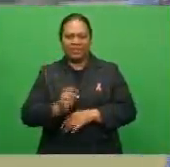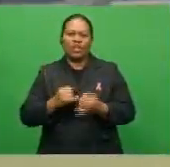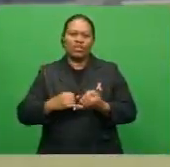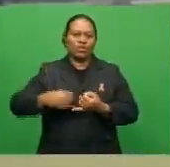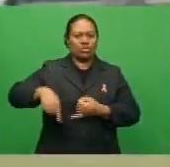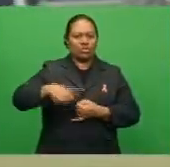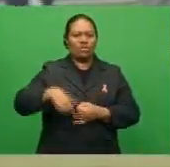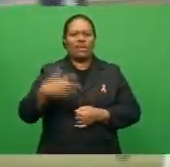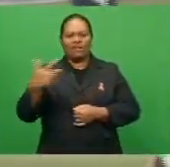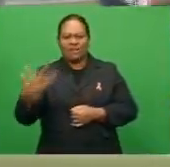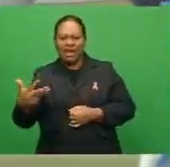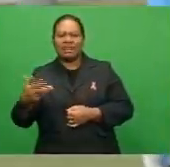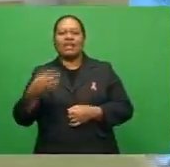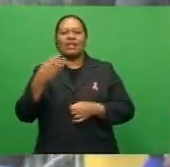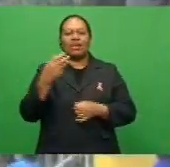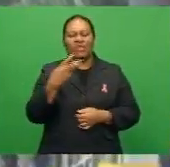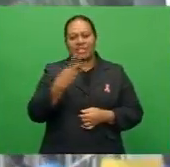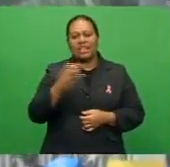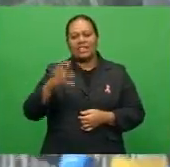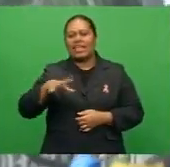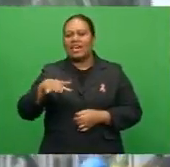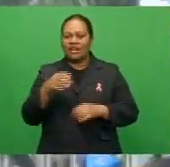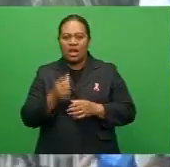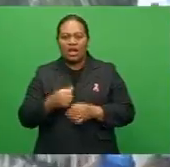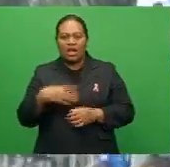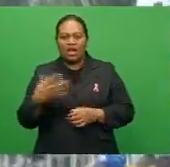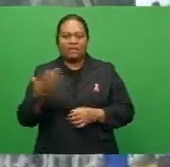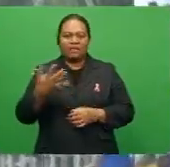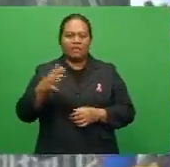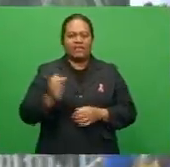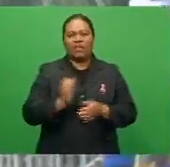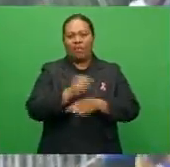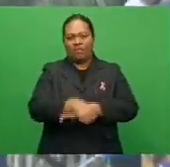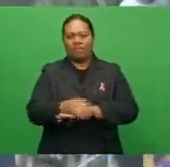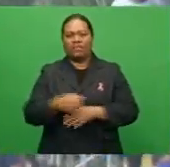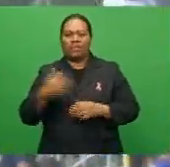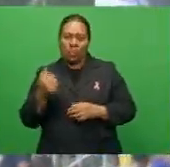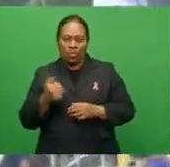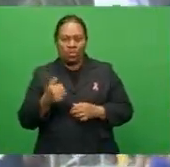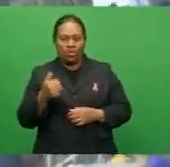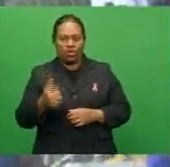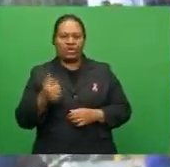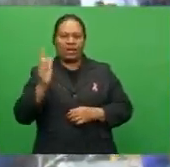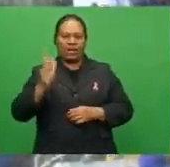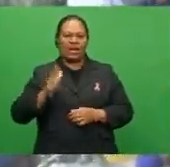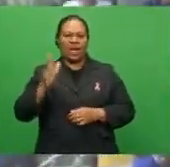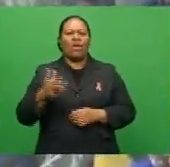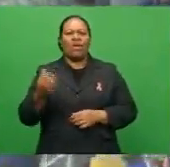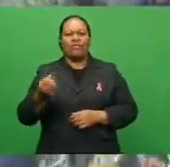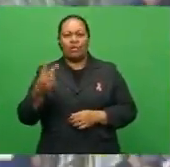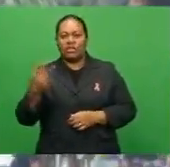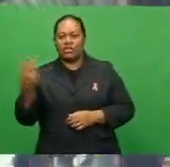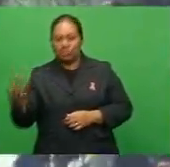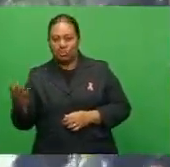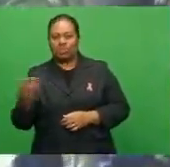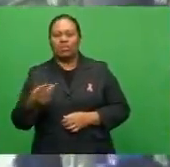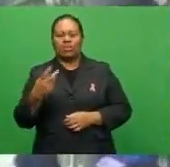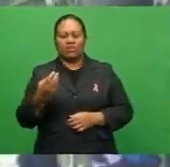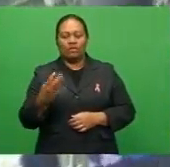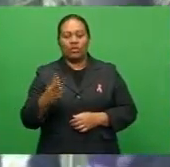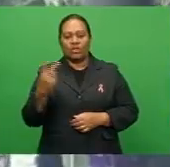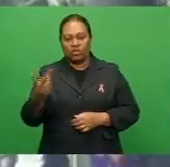to see, and that's what real development is all about. When you bring this 18, 19, 20 to play with some players who's been playing for the last 10, 15 years.